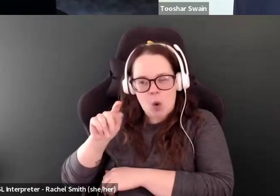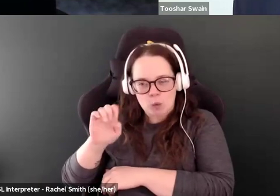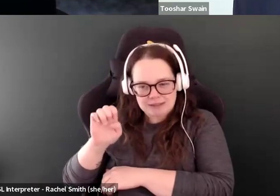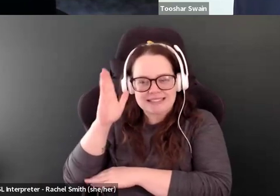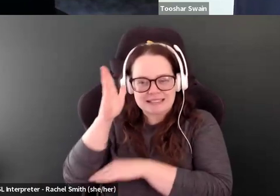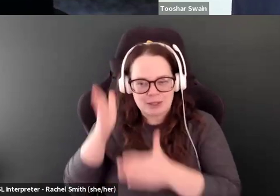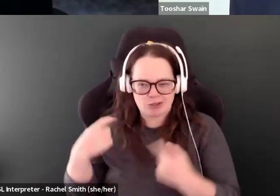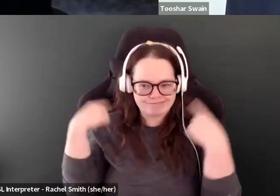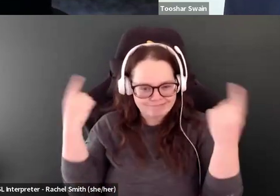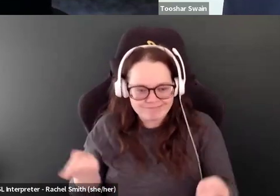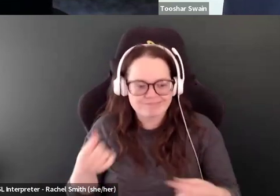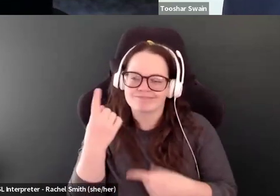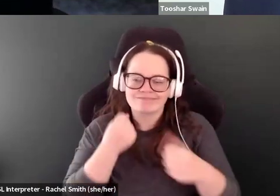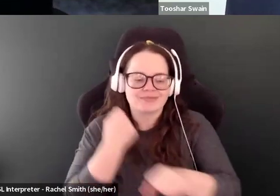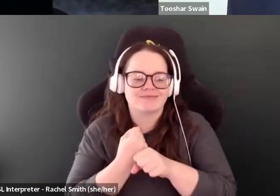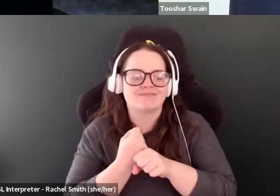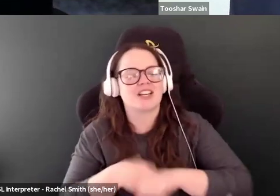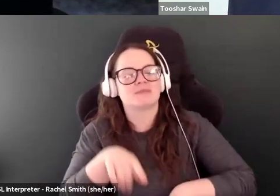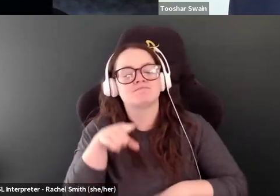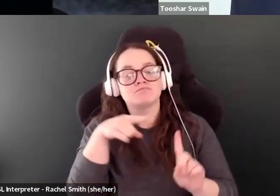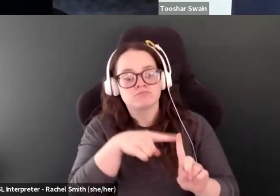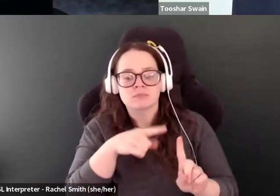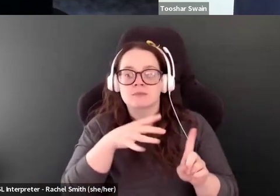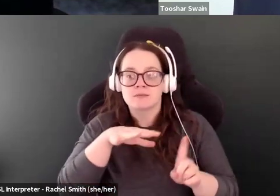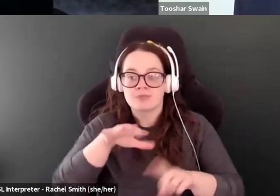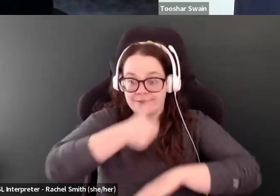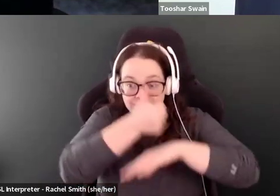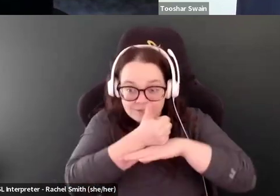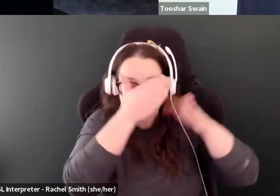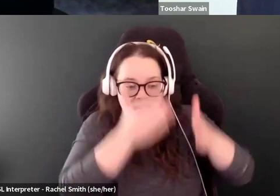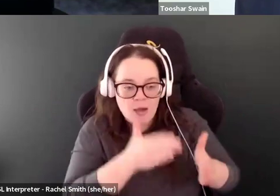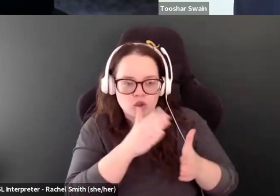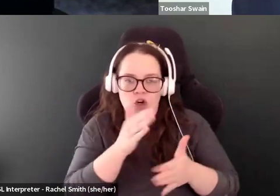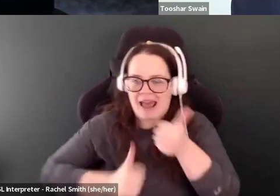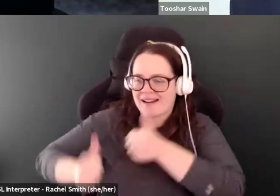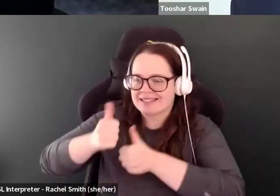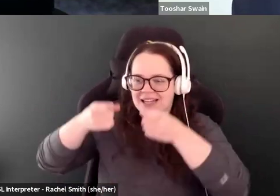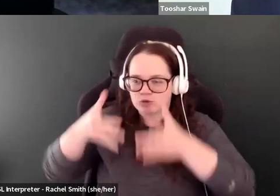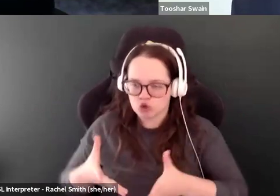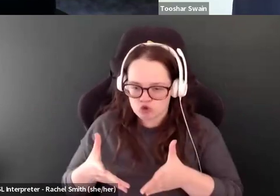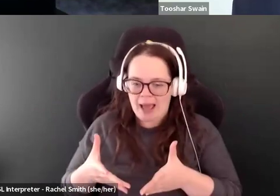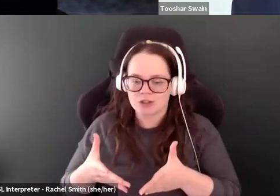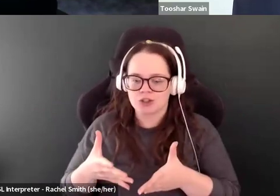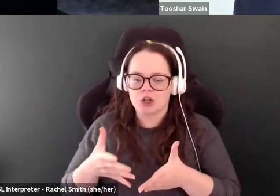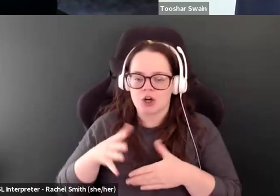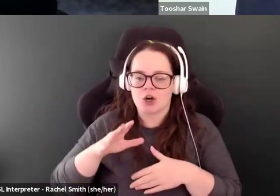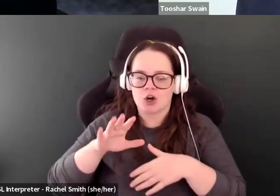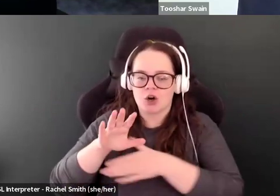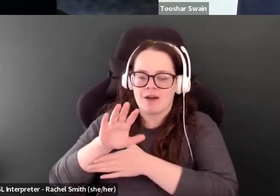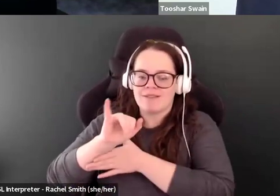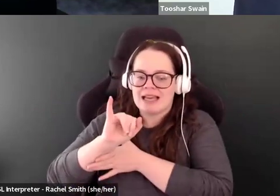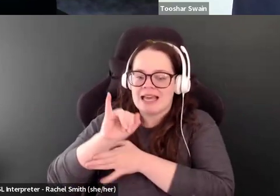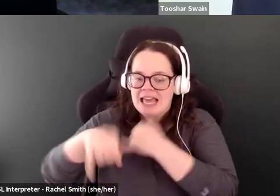the founder and executive director of the International Arts and Mind Lab, a pioneering initiative from the Peterson Brain